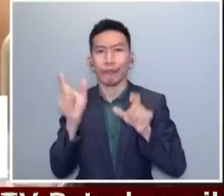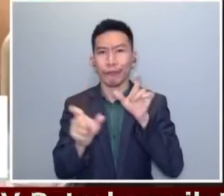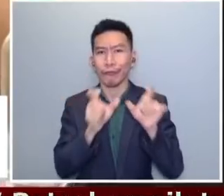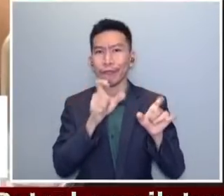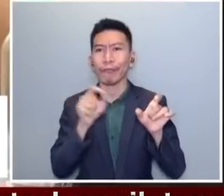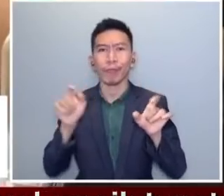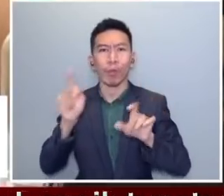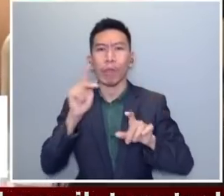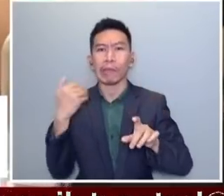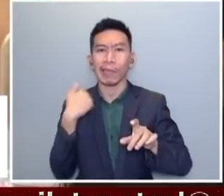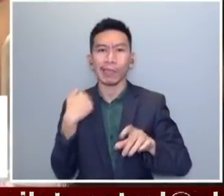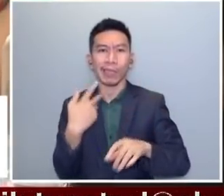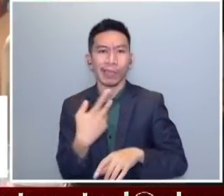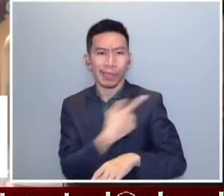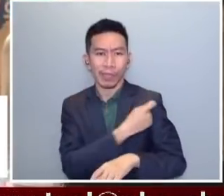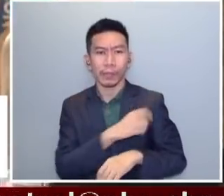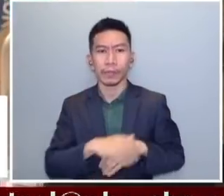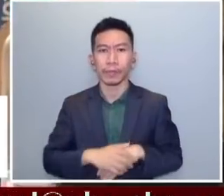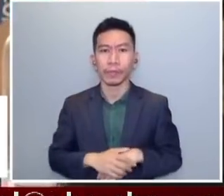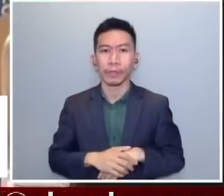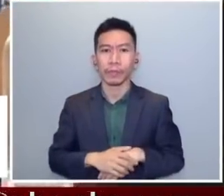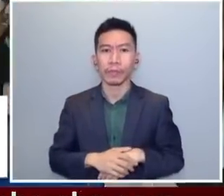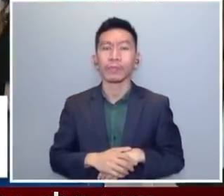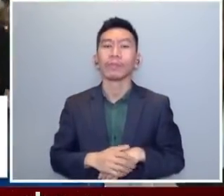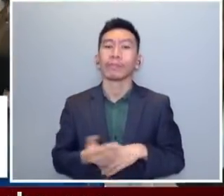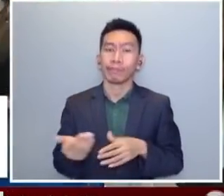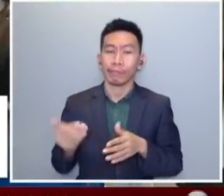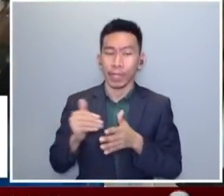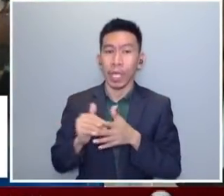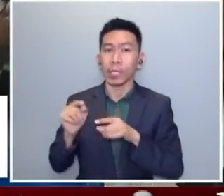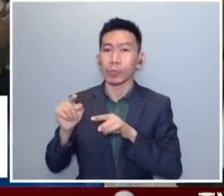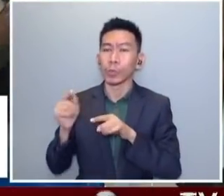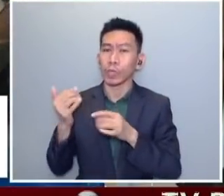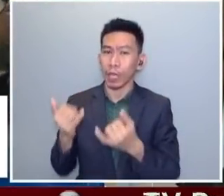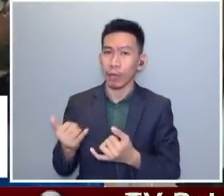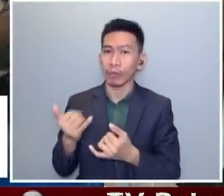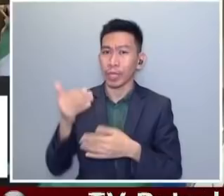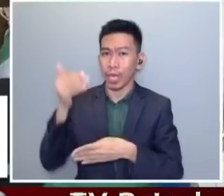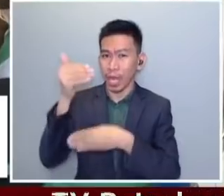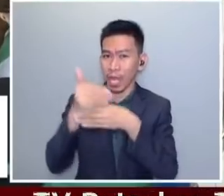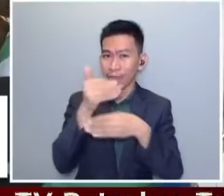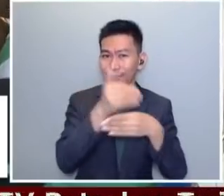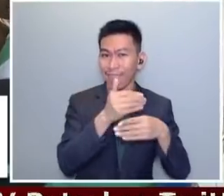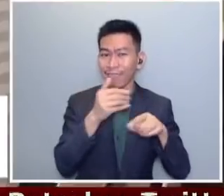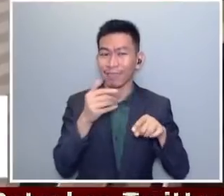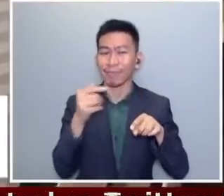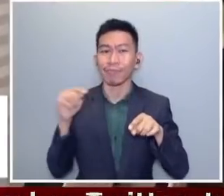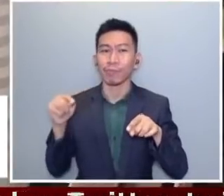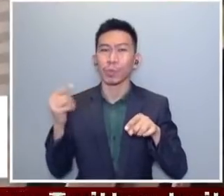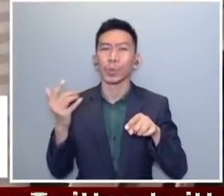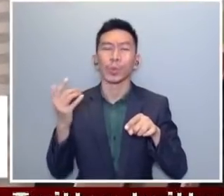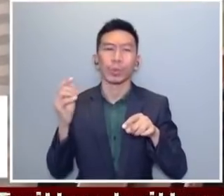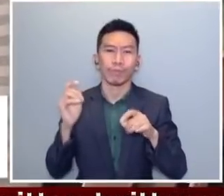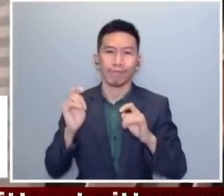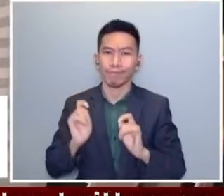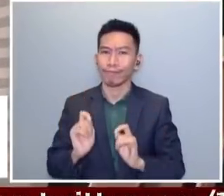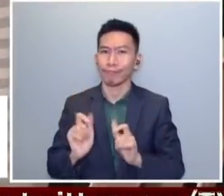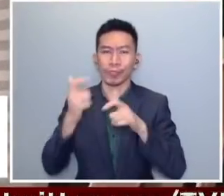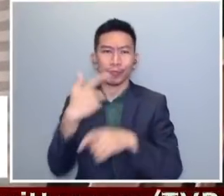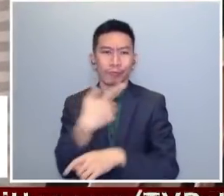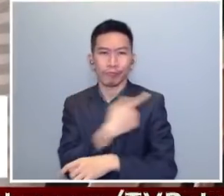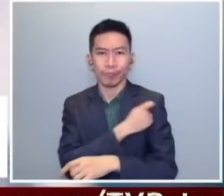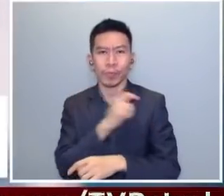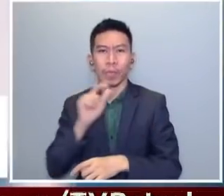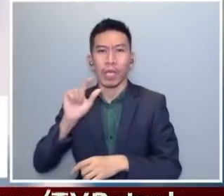naka-lockdown, rat-ratan ang gagawing pagbabakuna, sabi ng mga LGU, lalo na sa mga senior citizen at mga